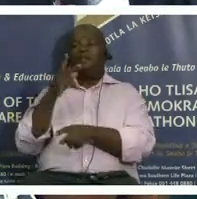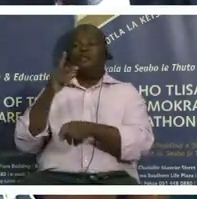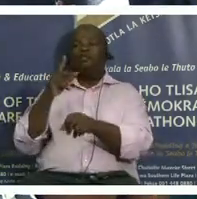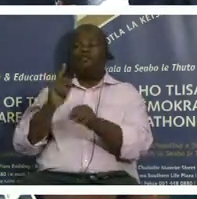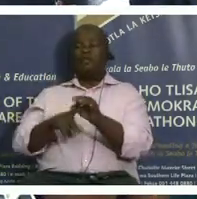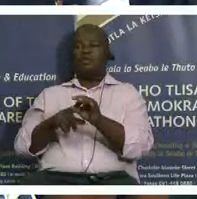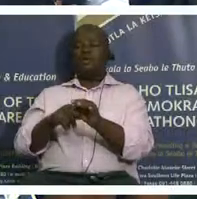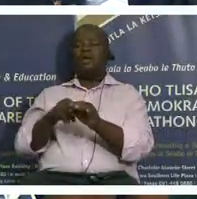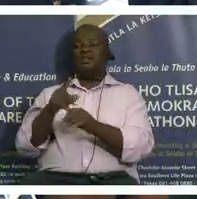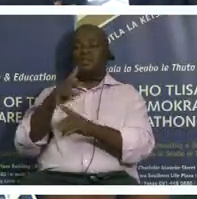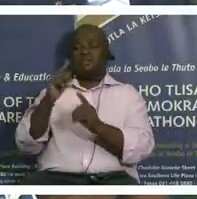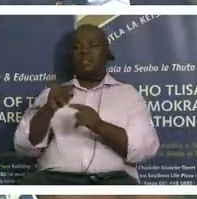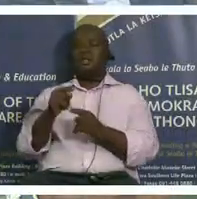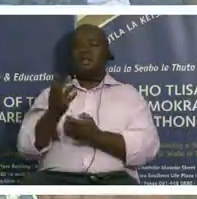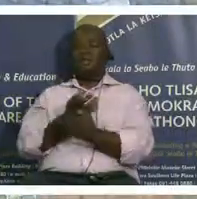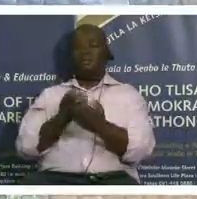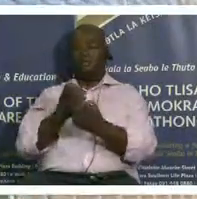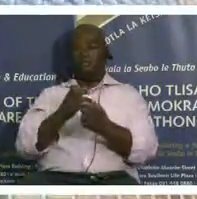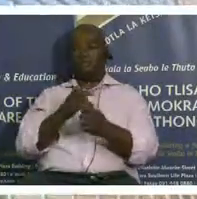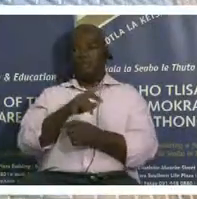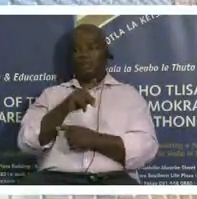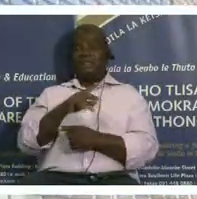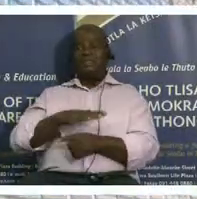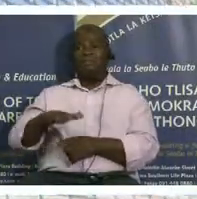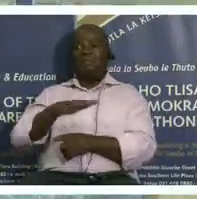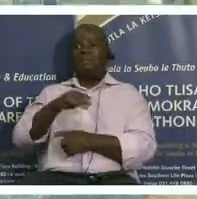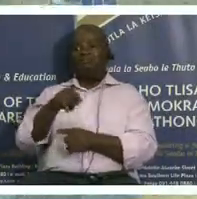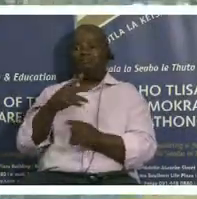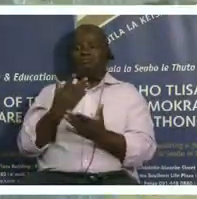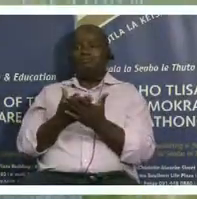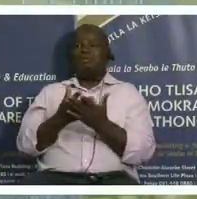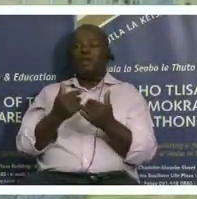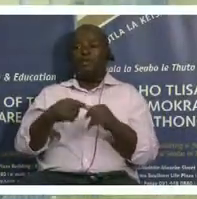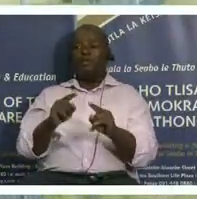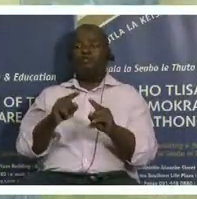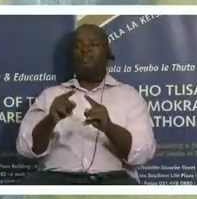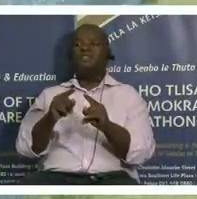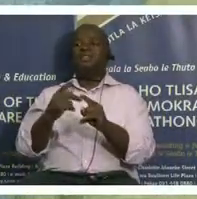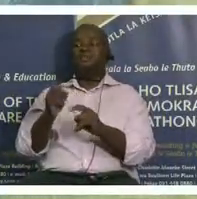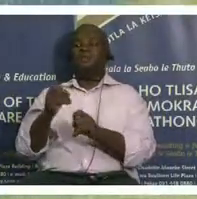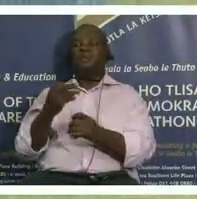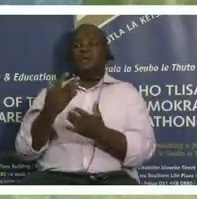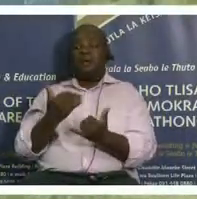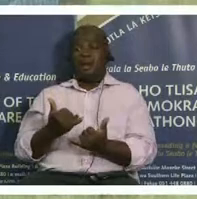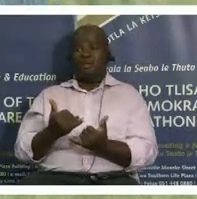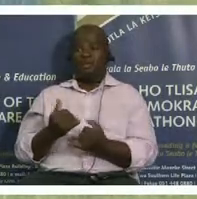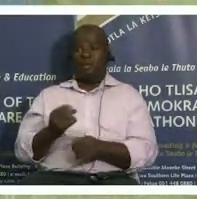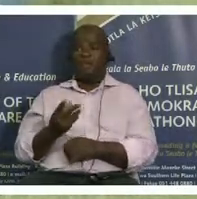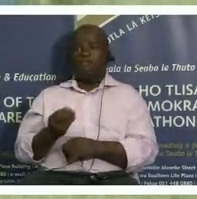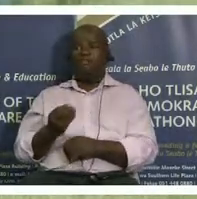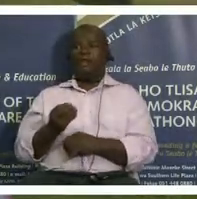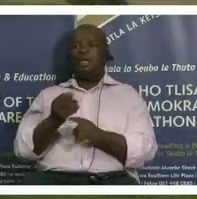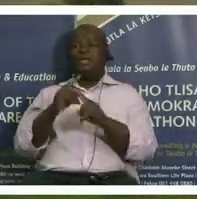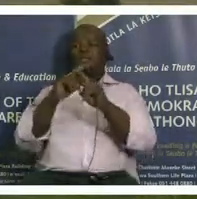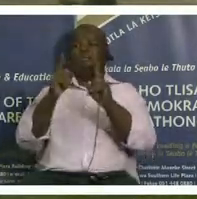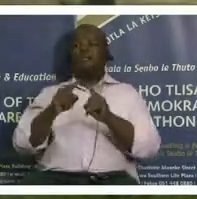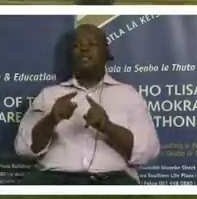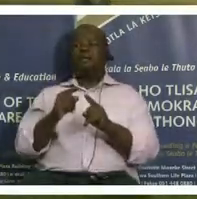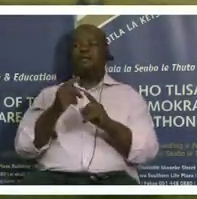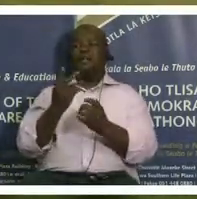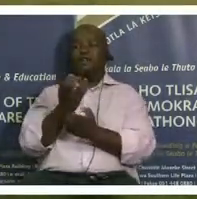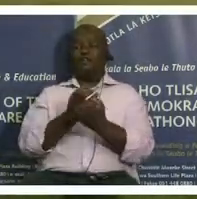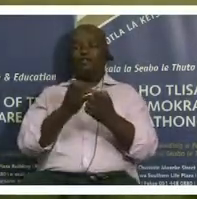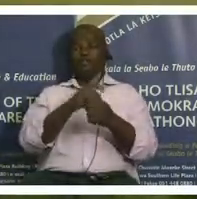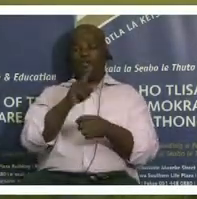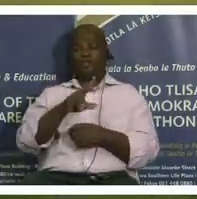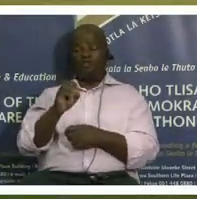Zone continues to offer multiple investment opportunities. Right now, the Special Economic Zone has